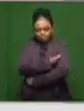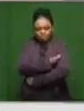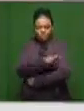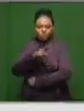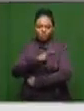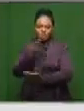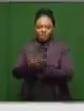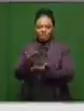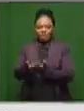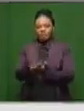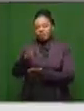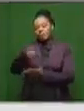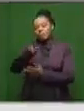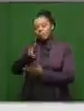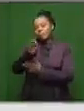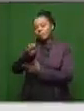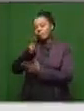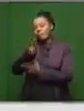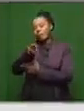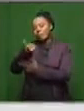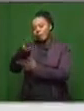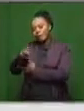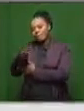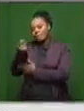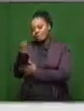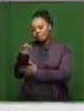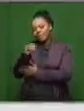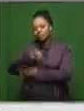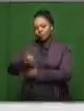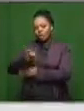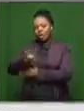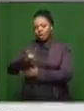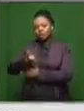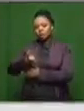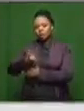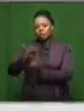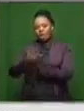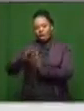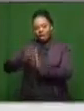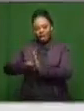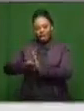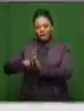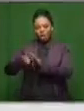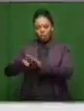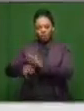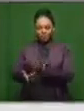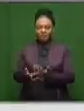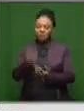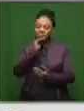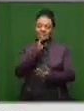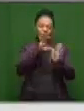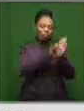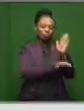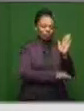premiums given the the risk that that may pose. So so clearly this is a much broader than just an issue about constitutional right but